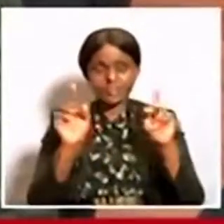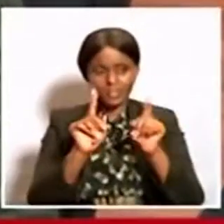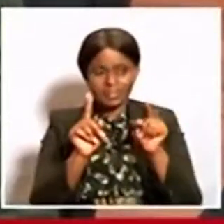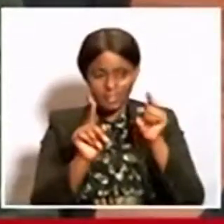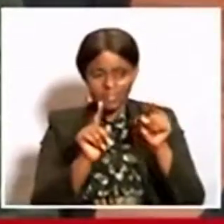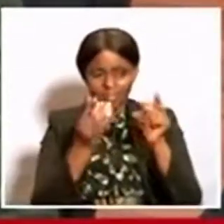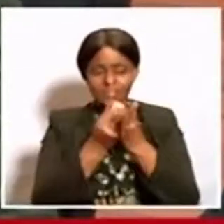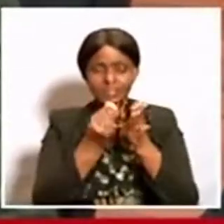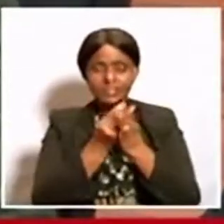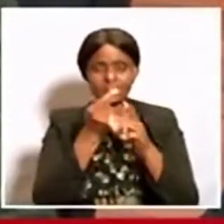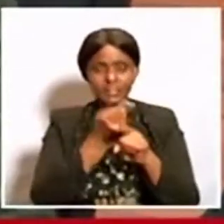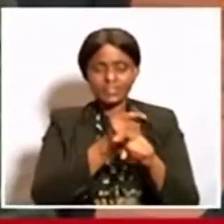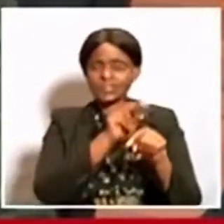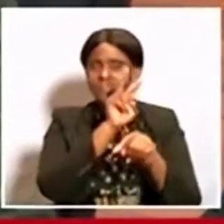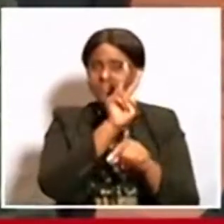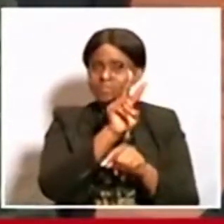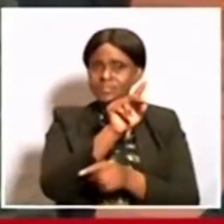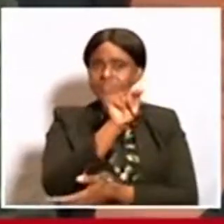money from the